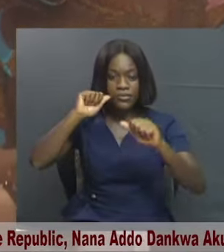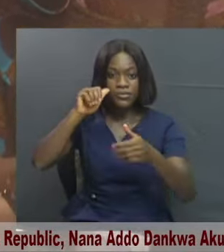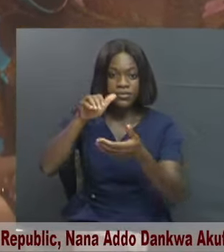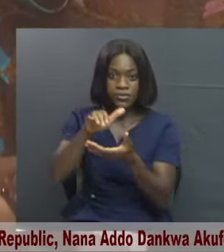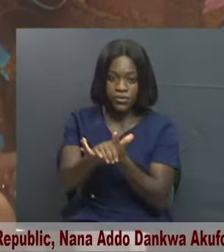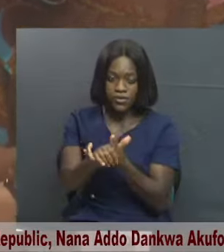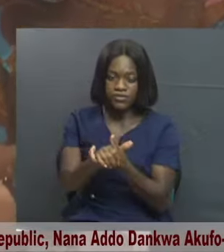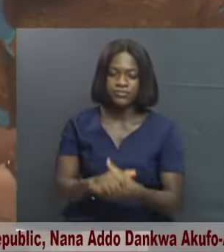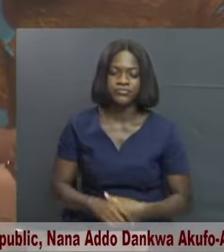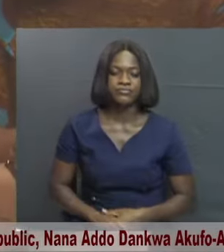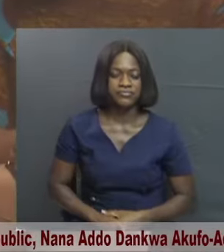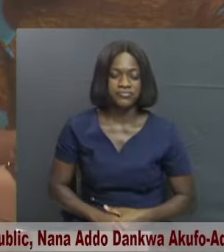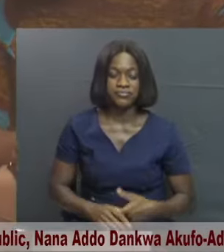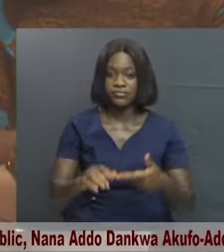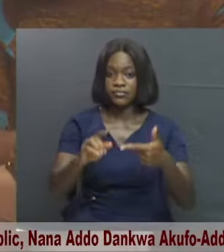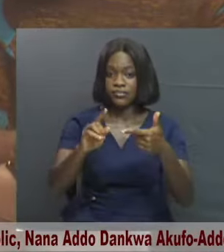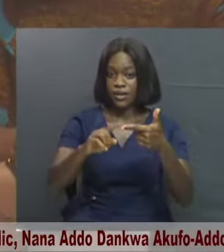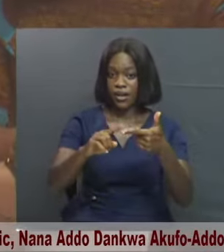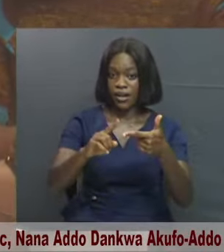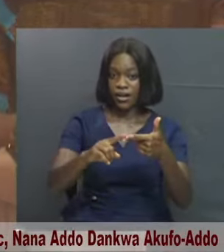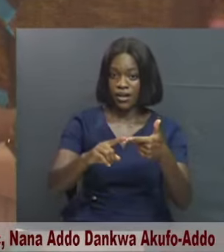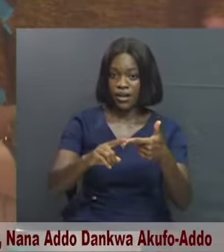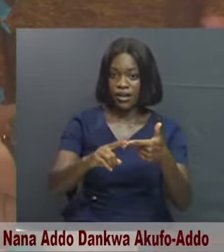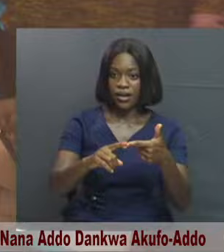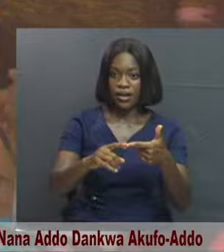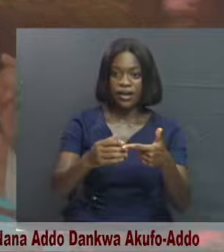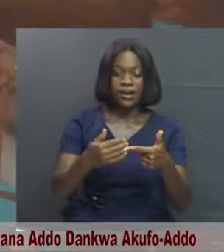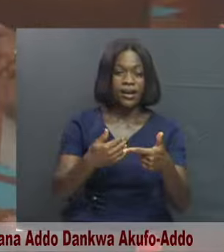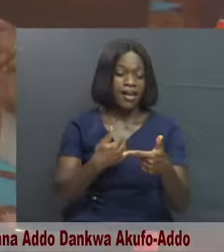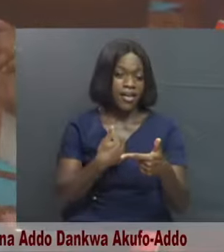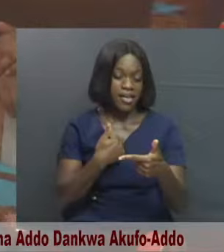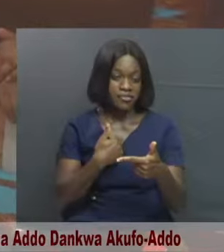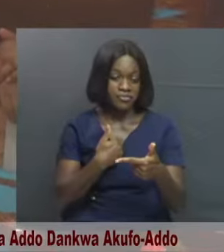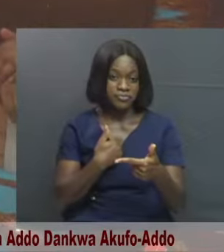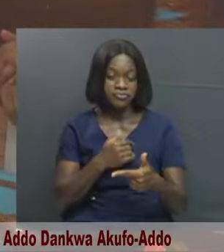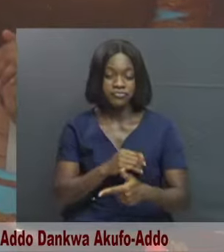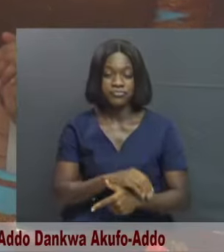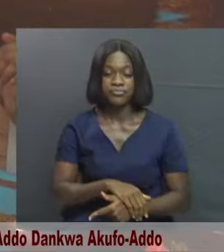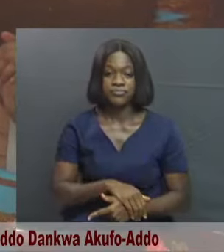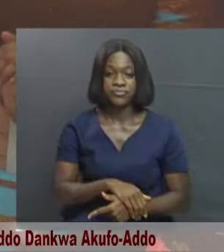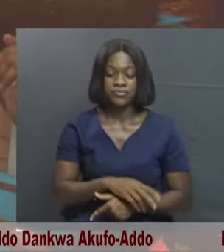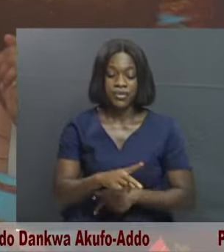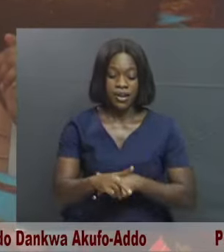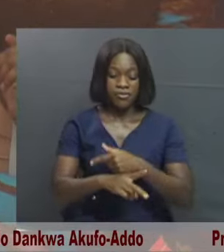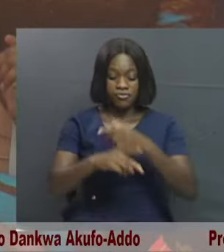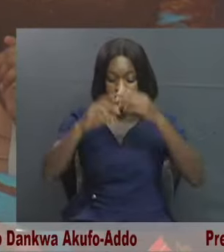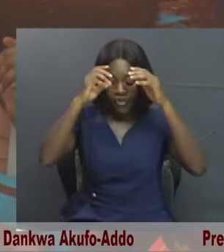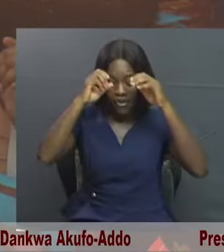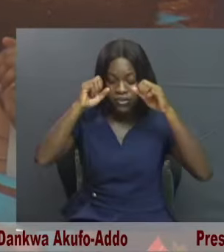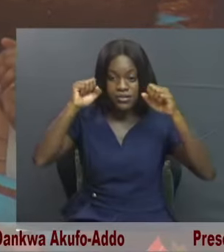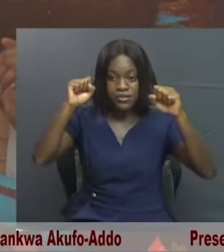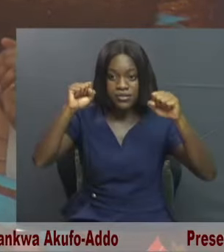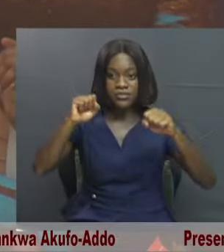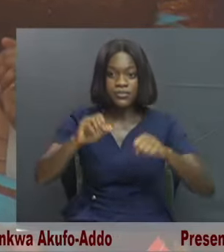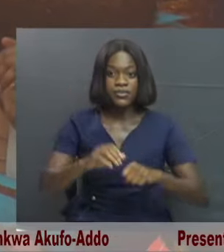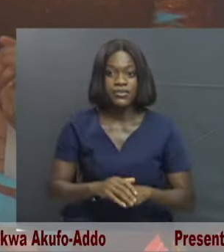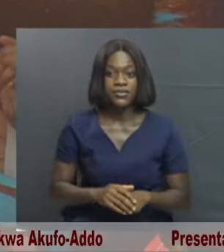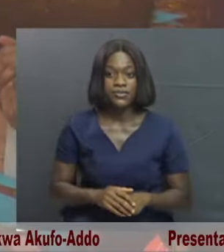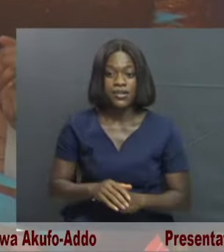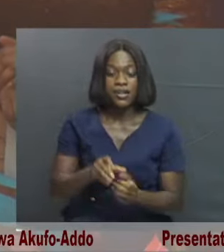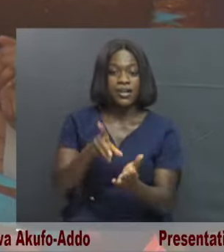akuu we also have his Excellency the vice president